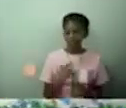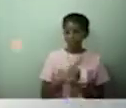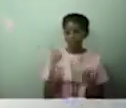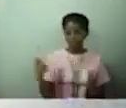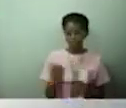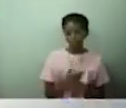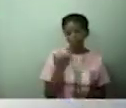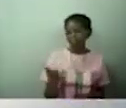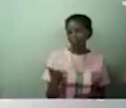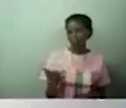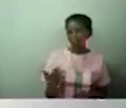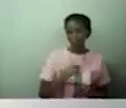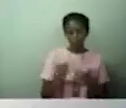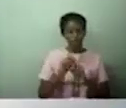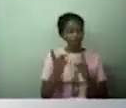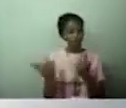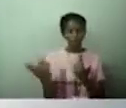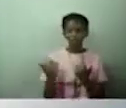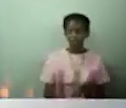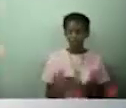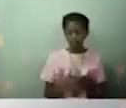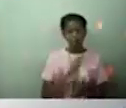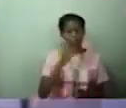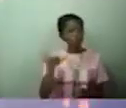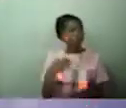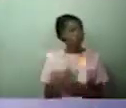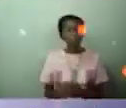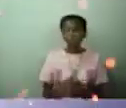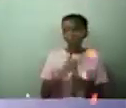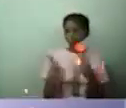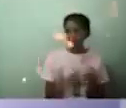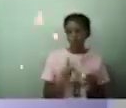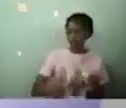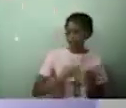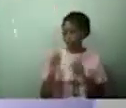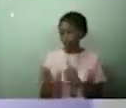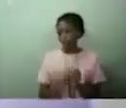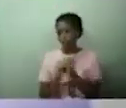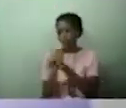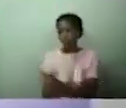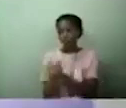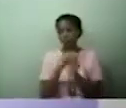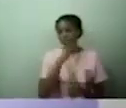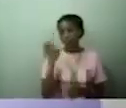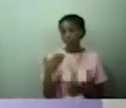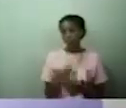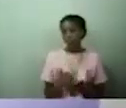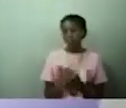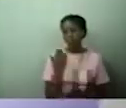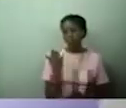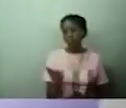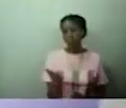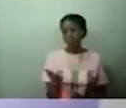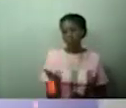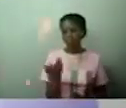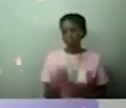another generation who will carry the fire of God wherever they go. And this generation, the gate of Hades